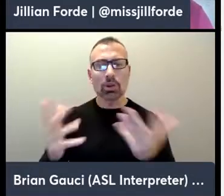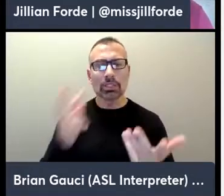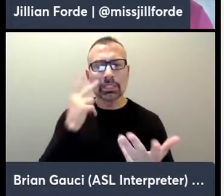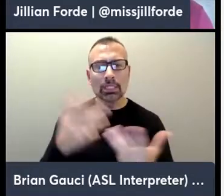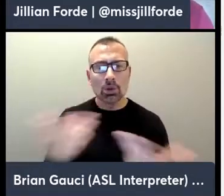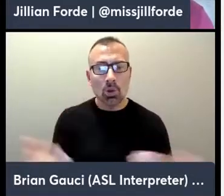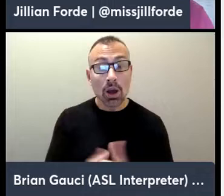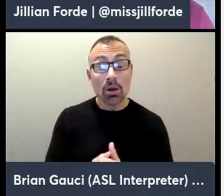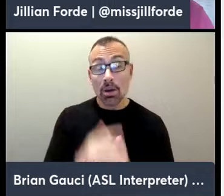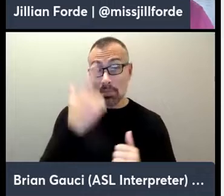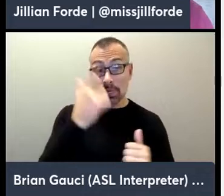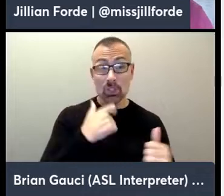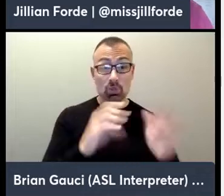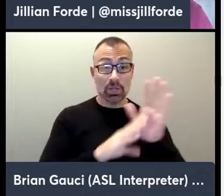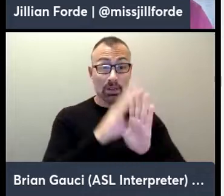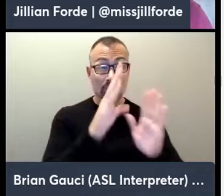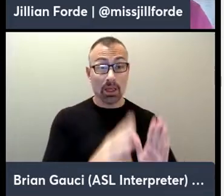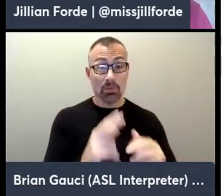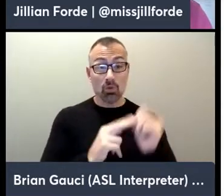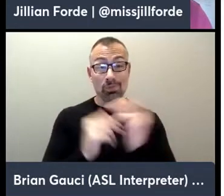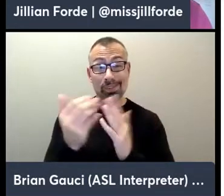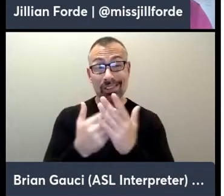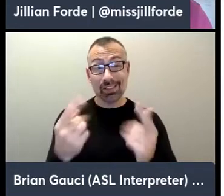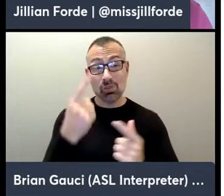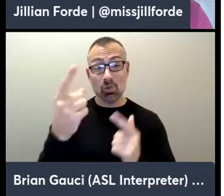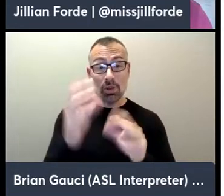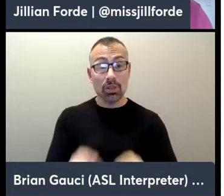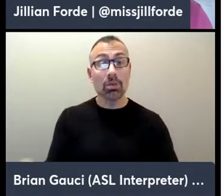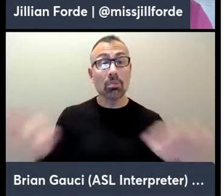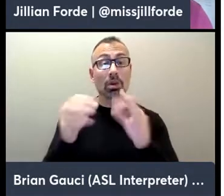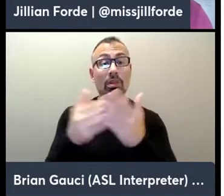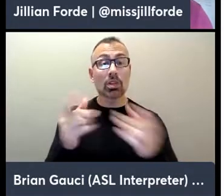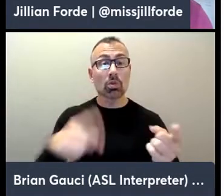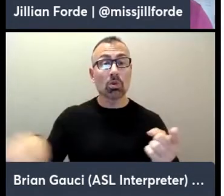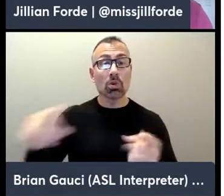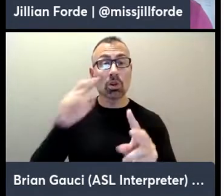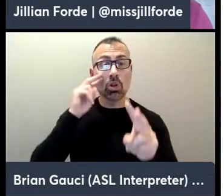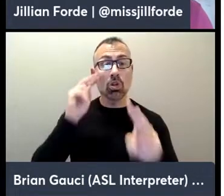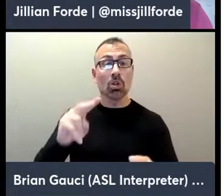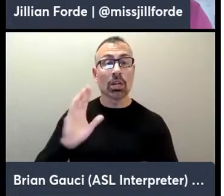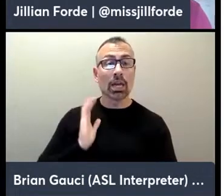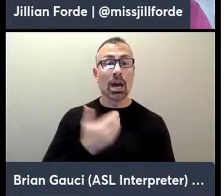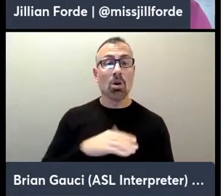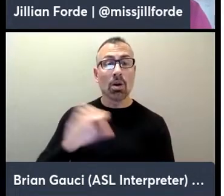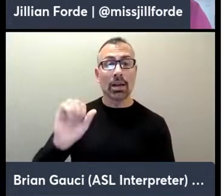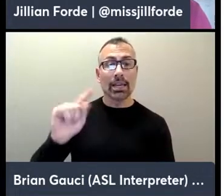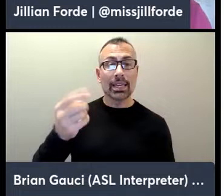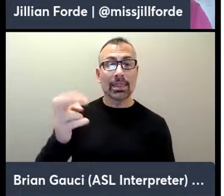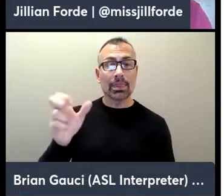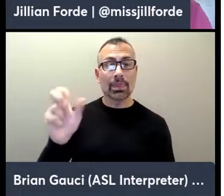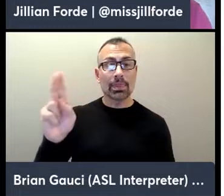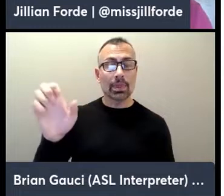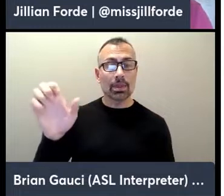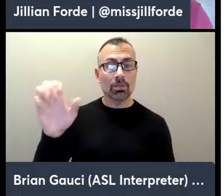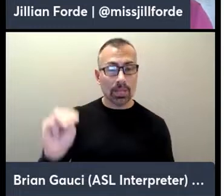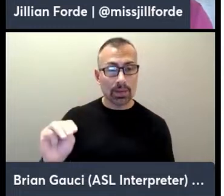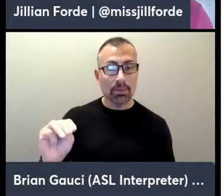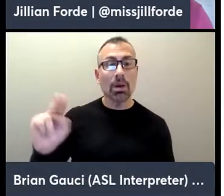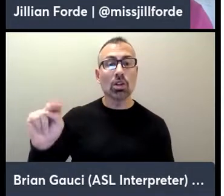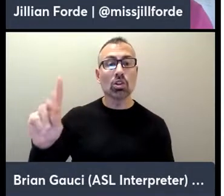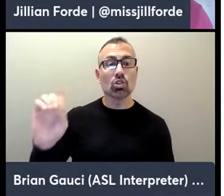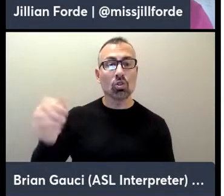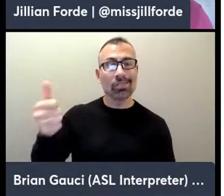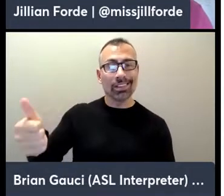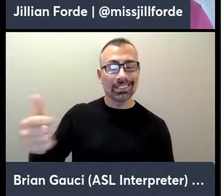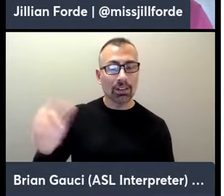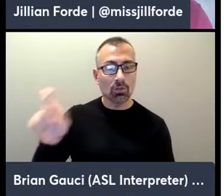one of the key places we're going to start is really with our Ethereum node itself, right? We have to actually have a node. We have to have something that we're connecting